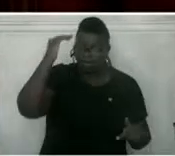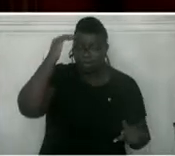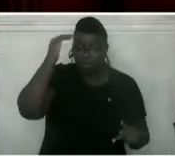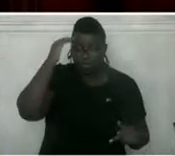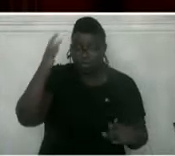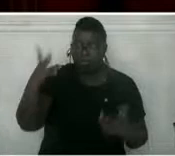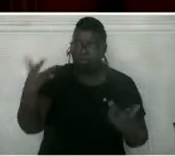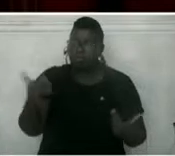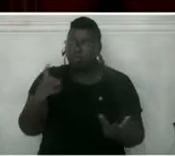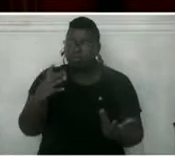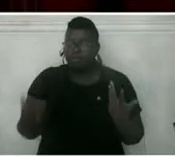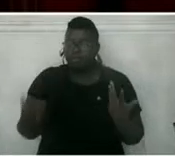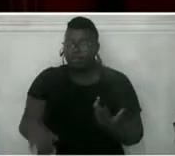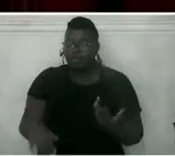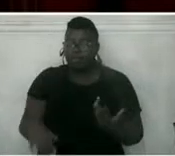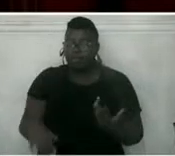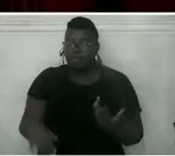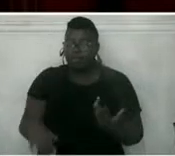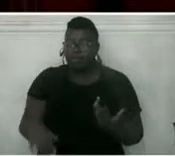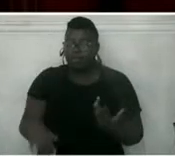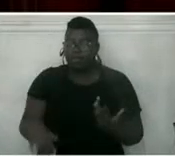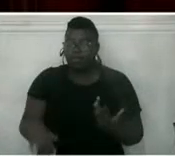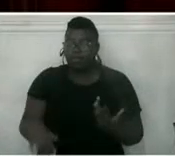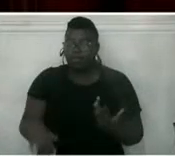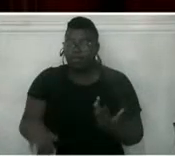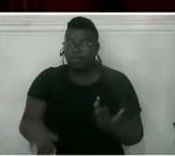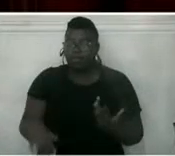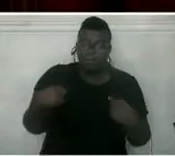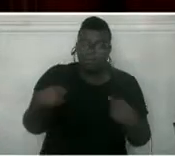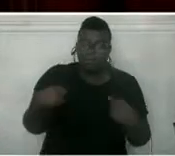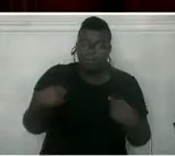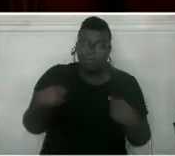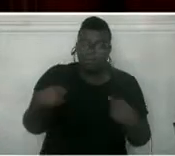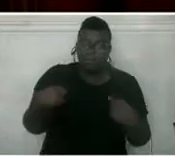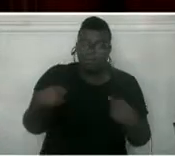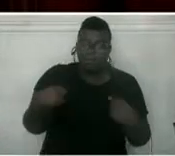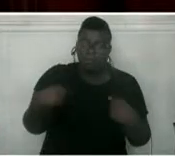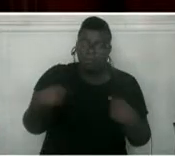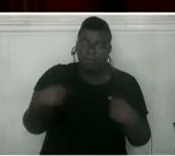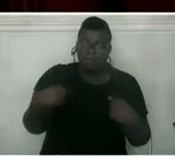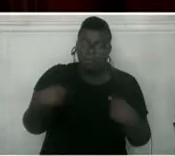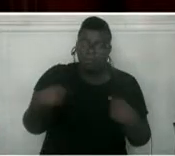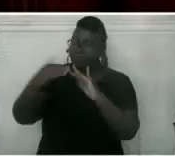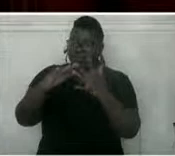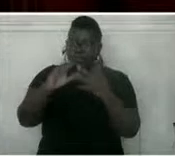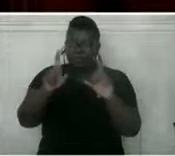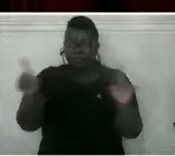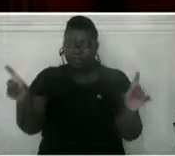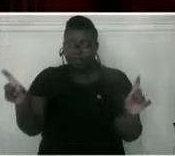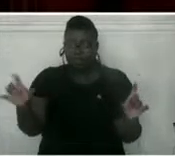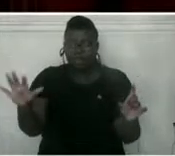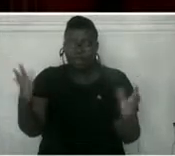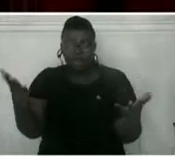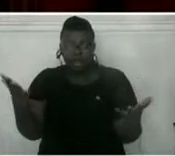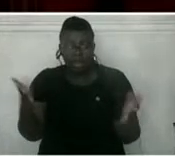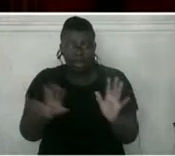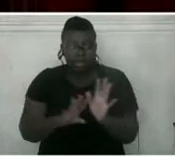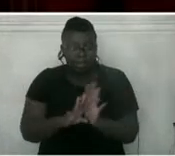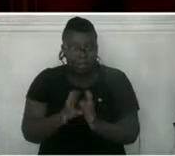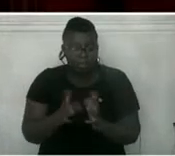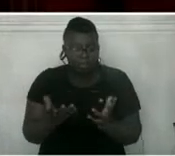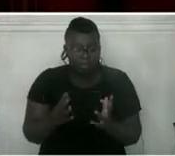through Hawks or through ourselves, updating the public on the progress in each and every